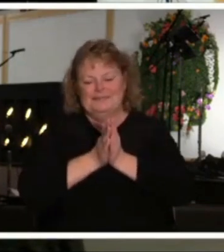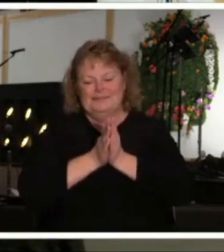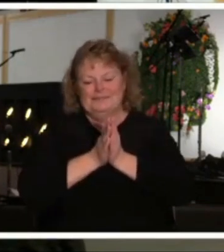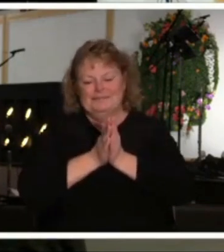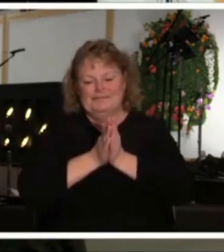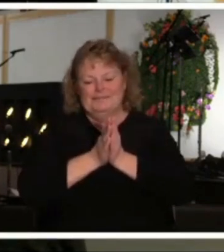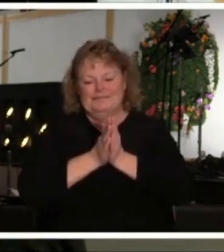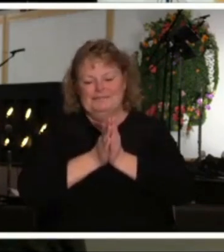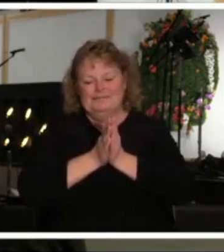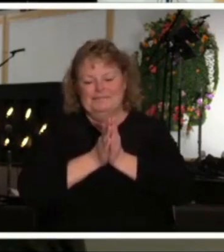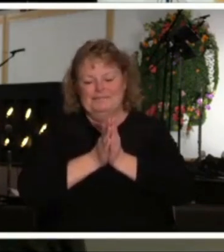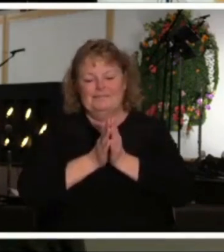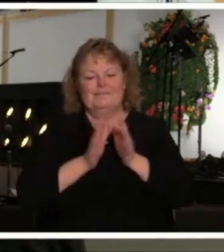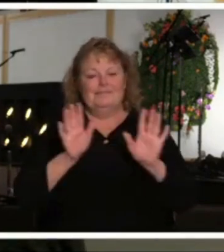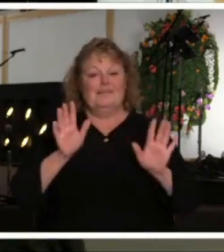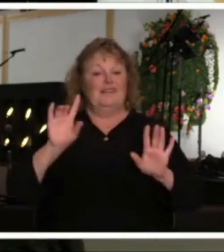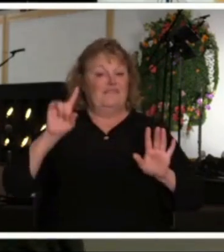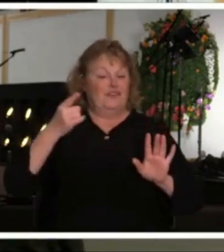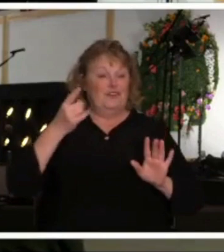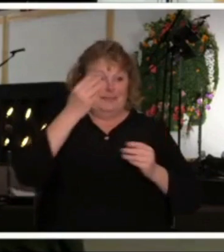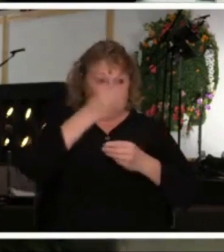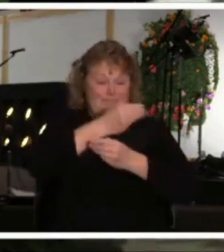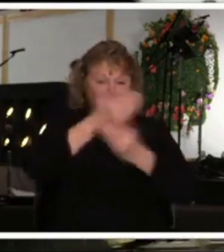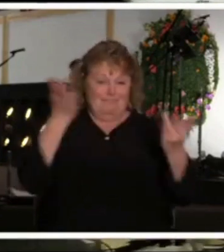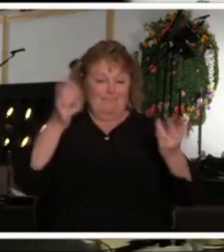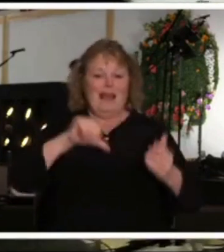Can I tell you, first of all, how proud I am of you?